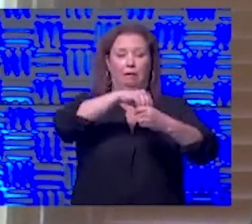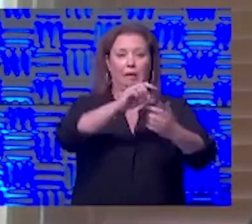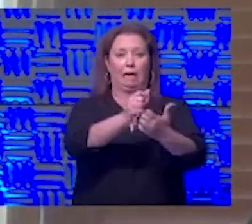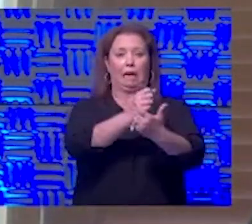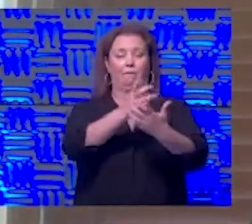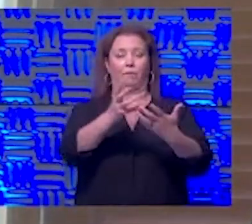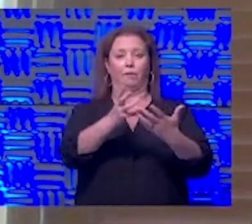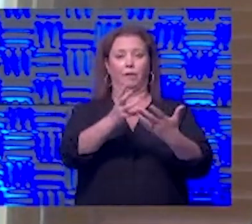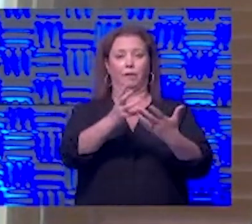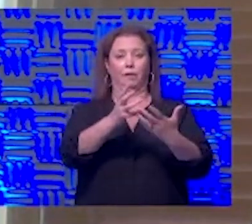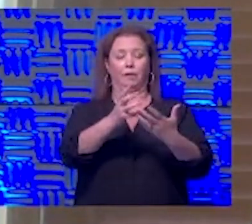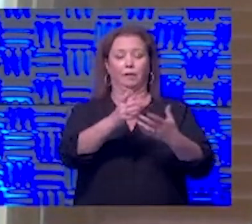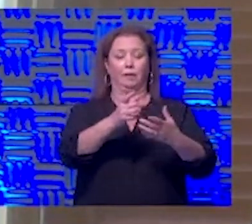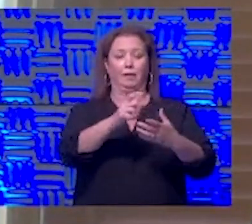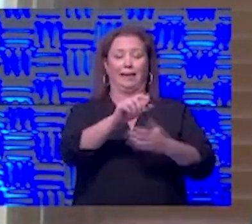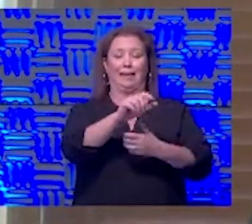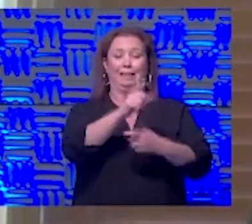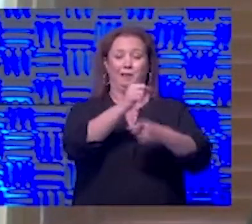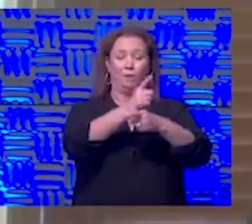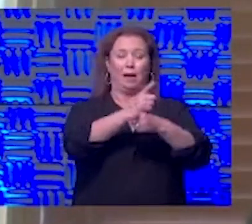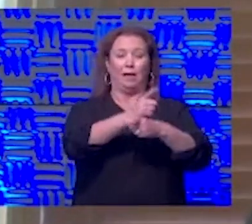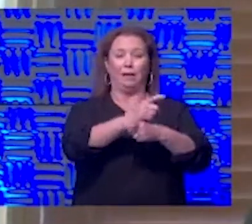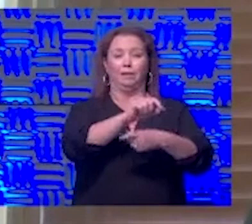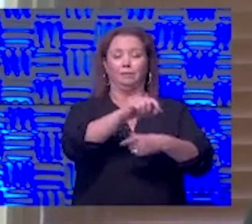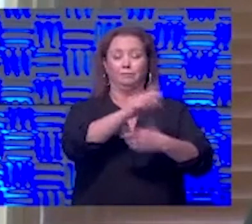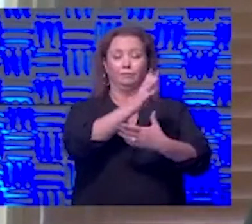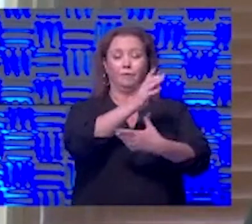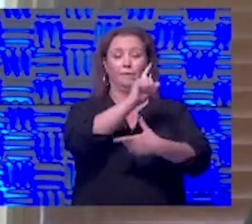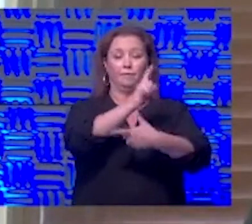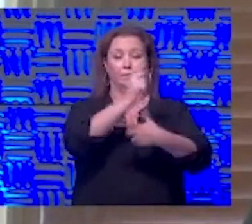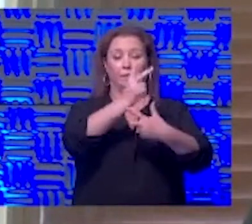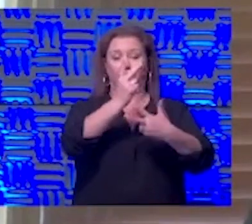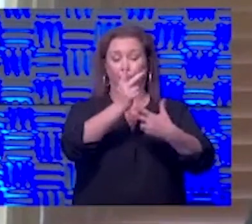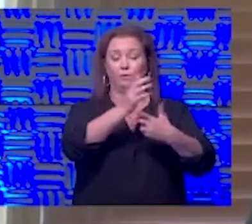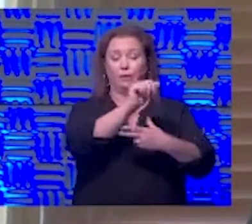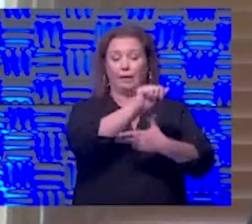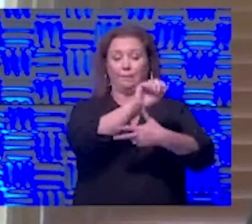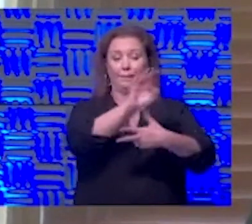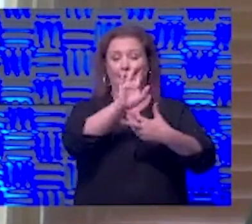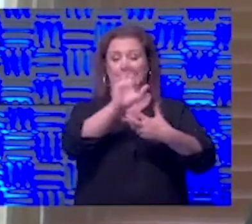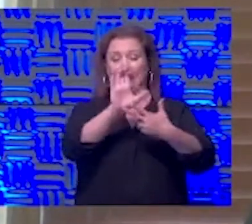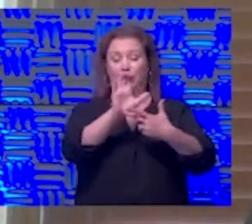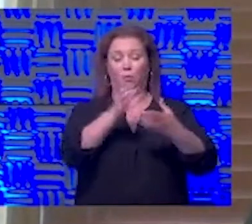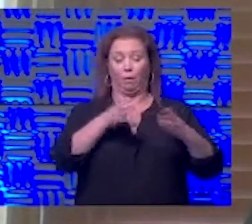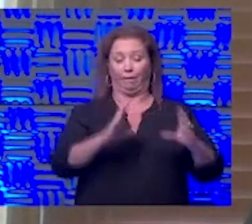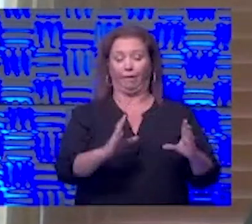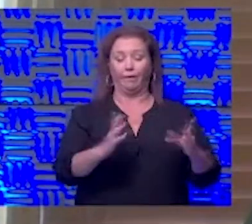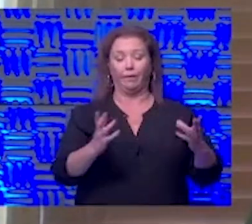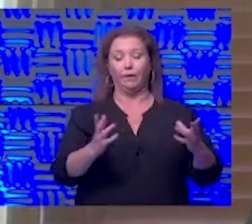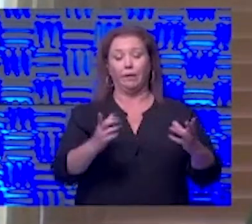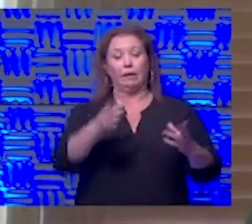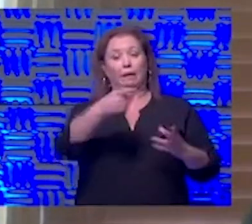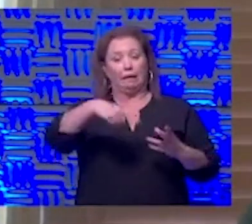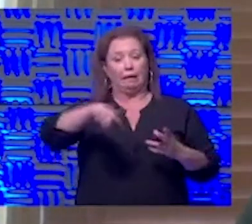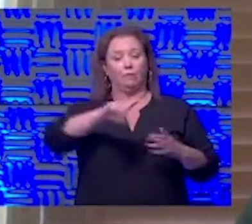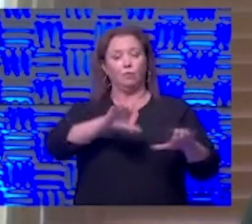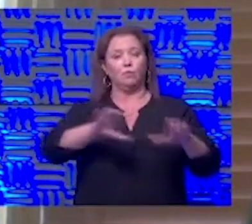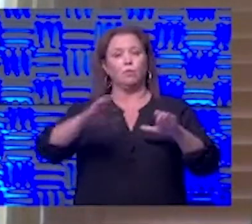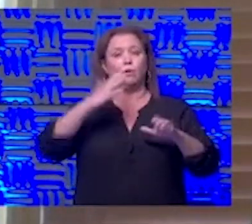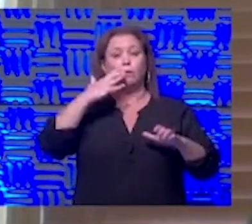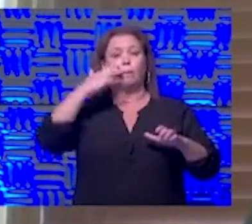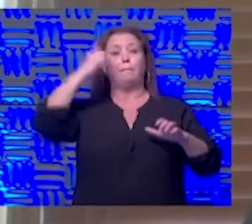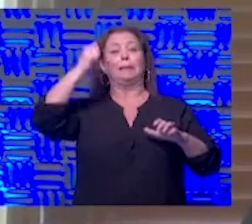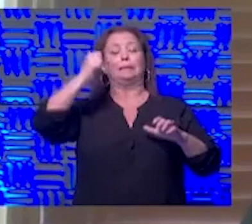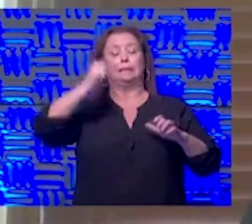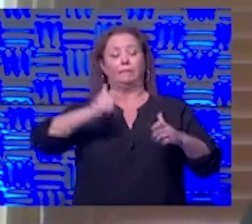in exactly the ABCs right way. That being said, as long as everyone is doing their best, if